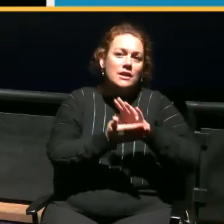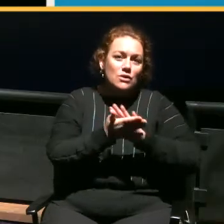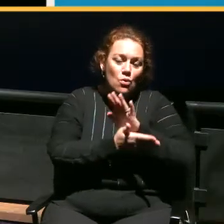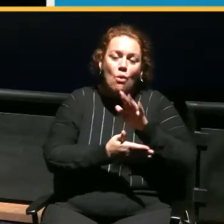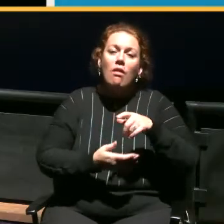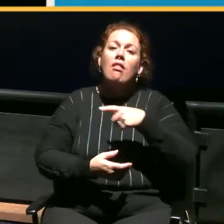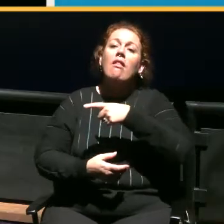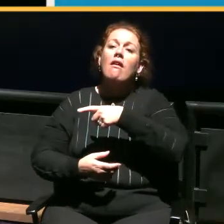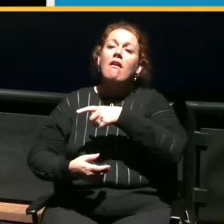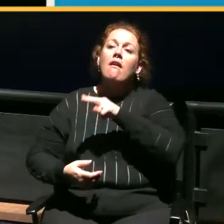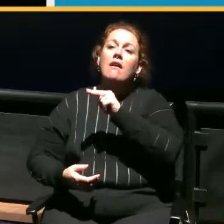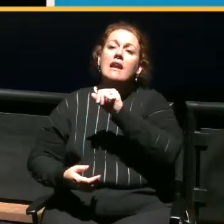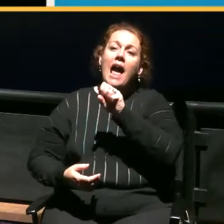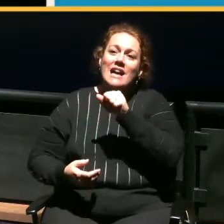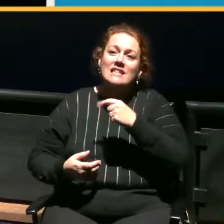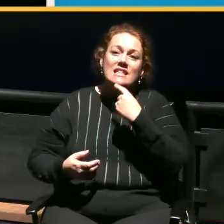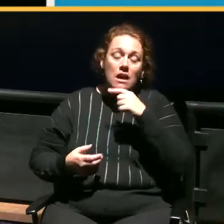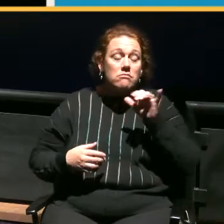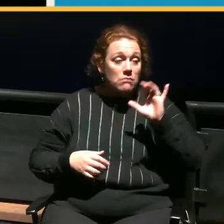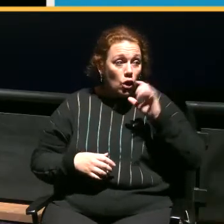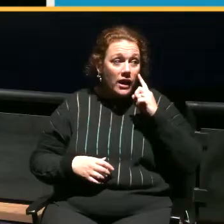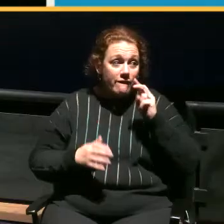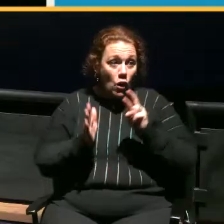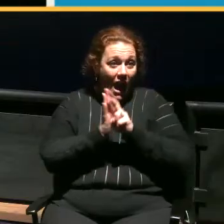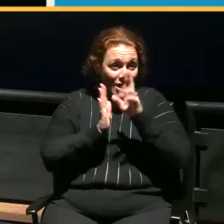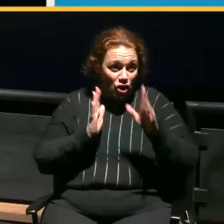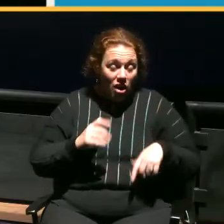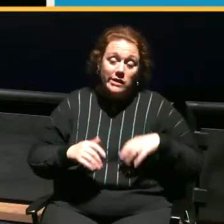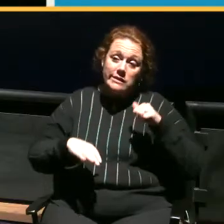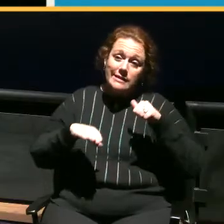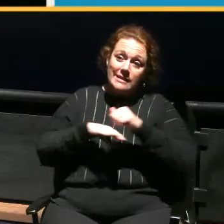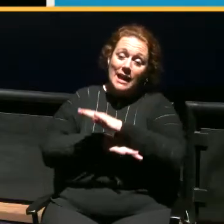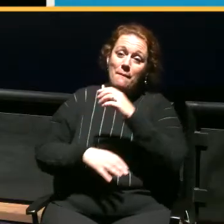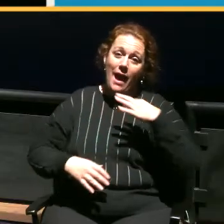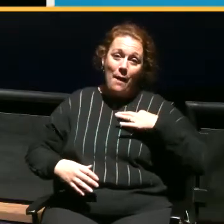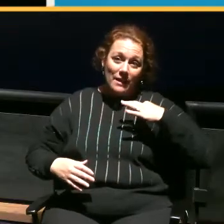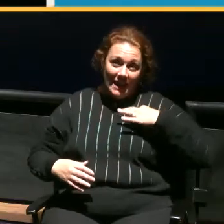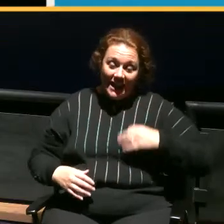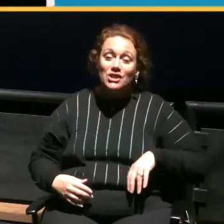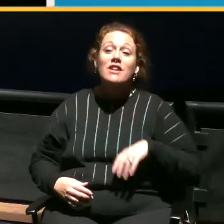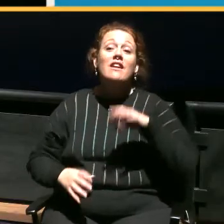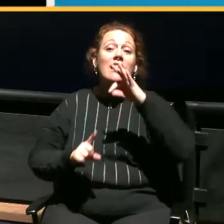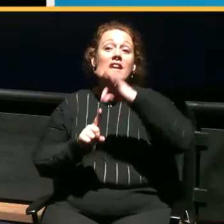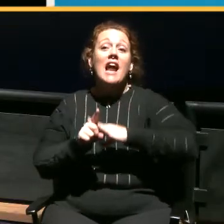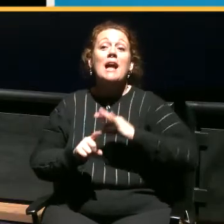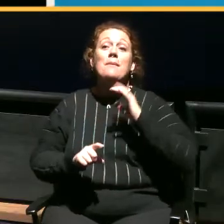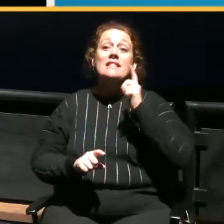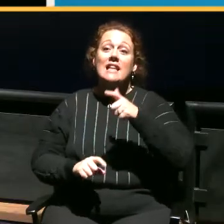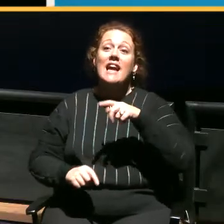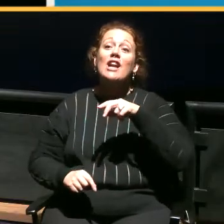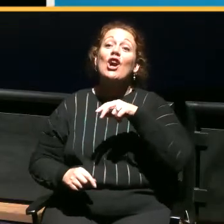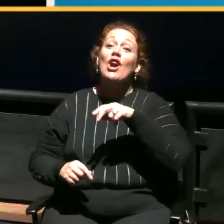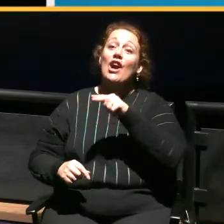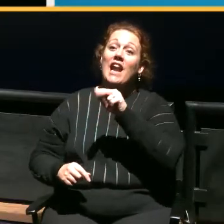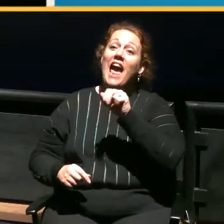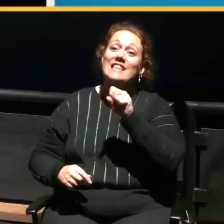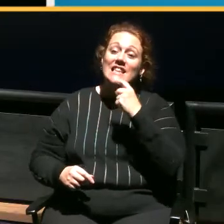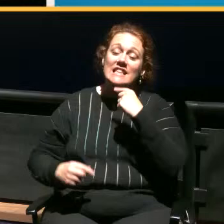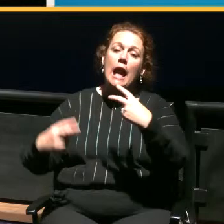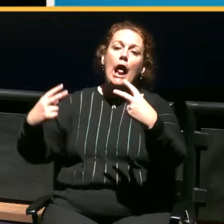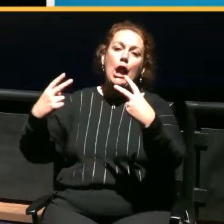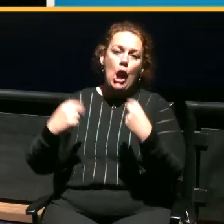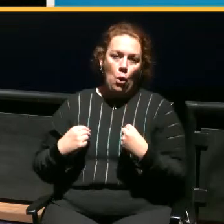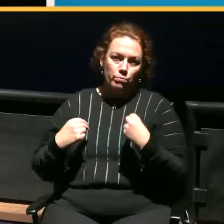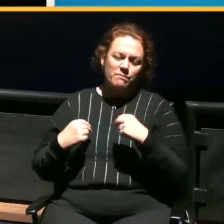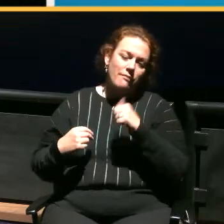for astronauts, and I sent in my application. And about 9 months later, I got a letter from NASA, and the letter said no. There are other